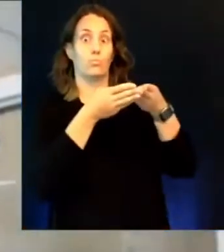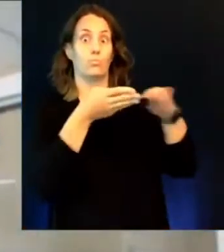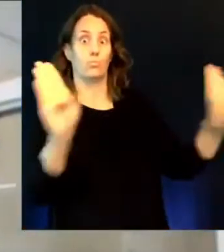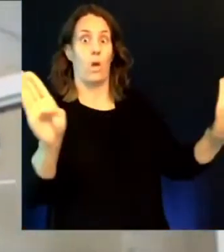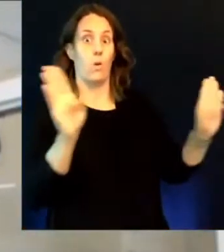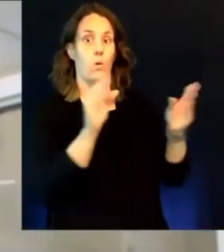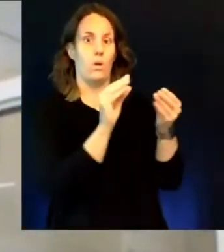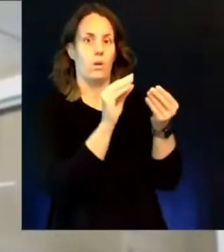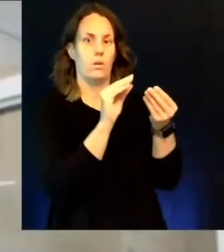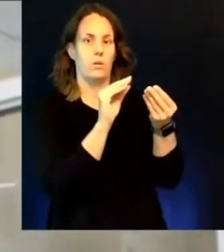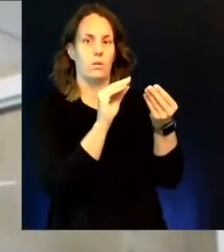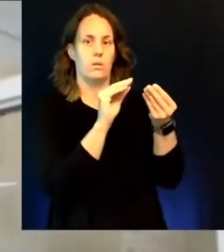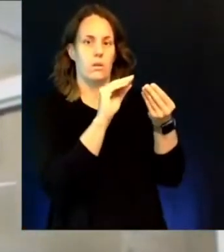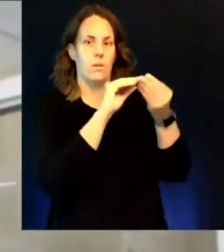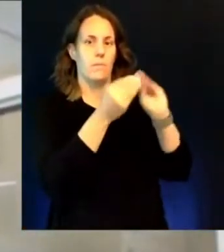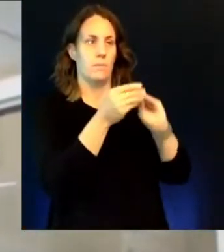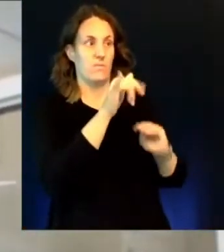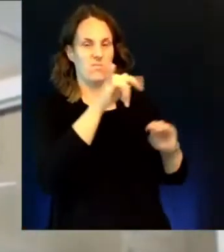indicated are